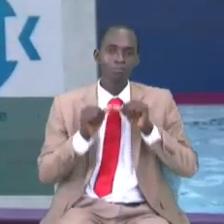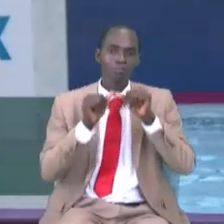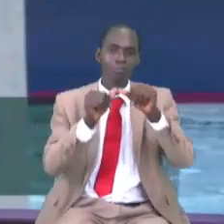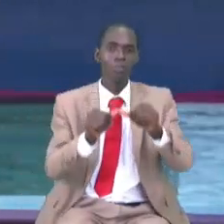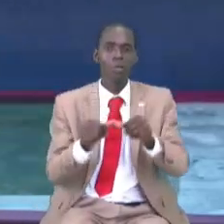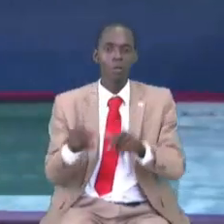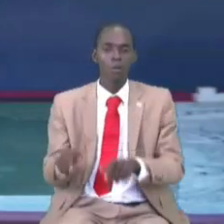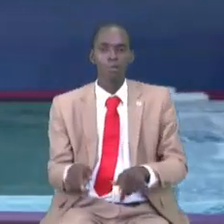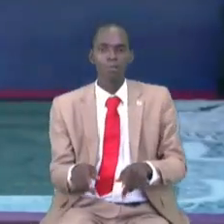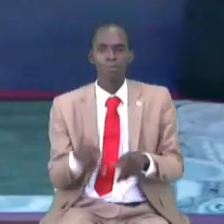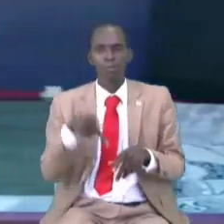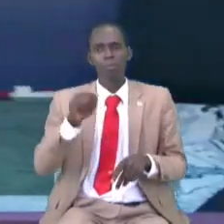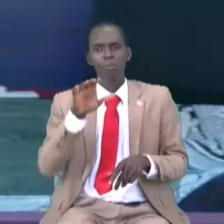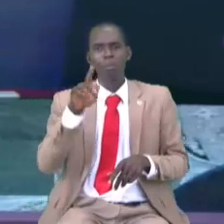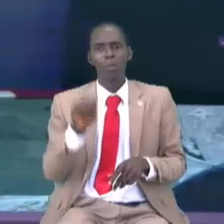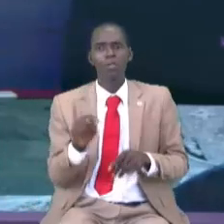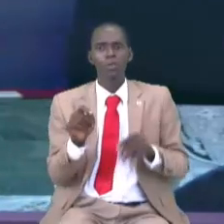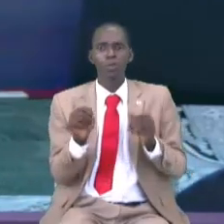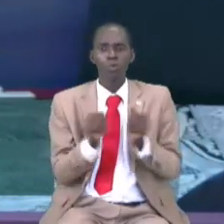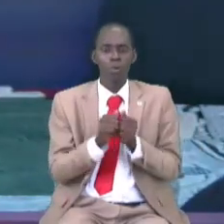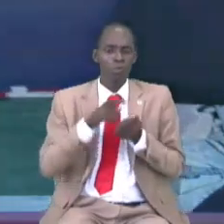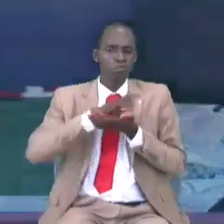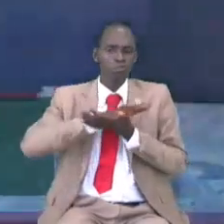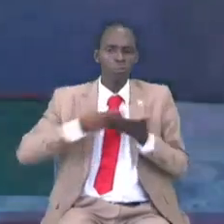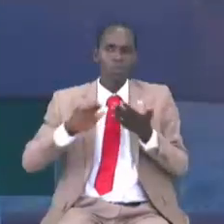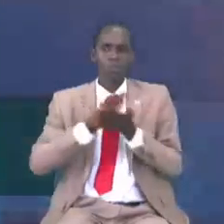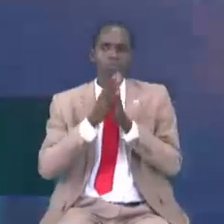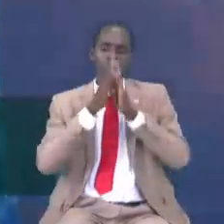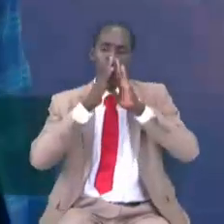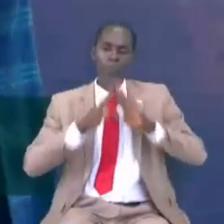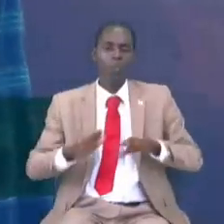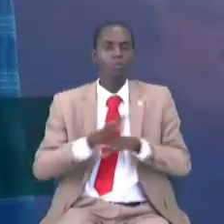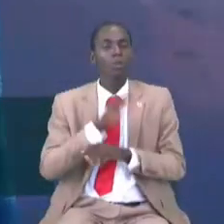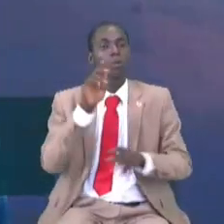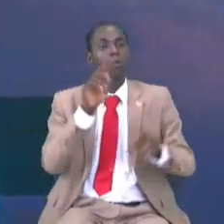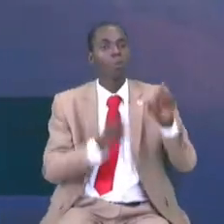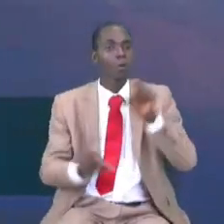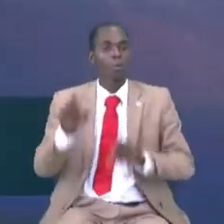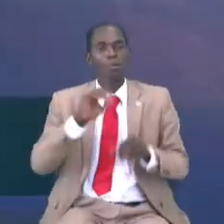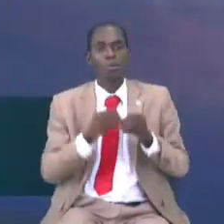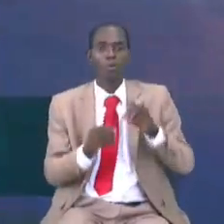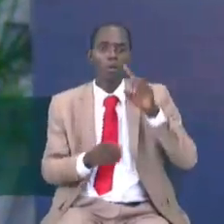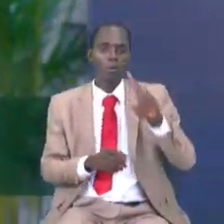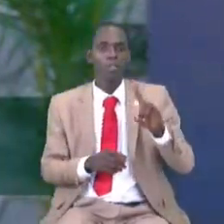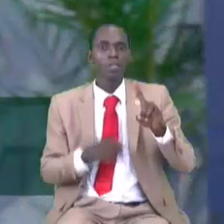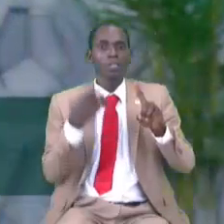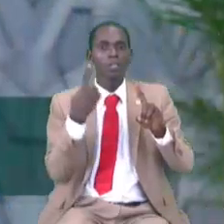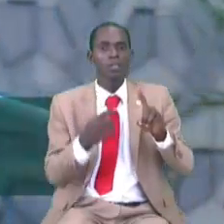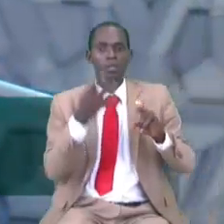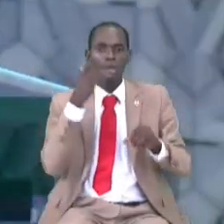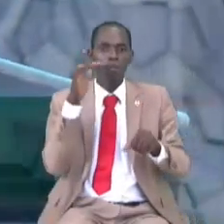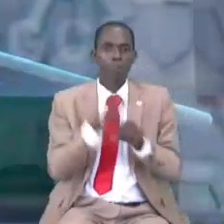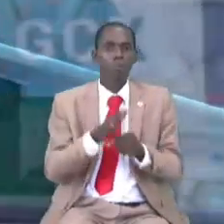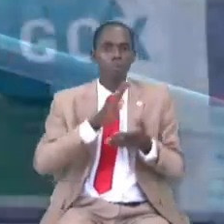at number one. Number one, the promised pardon for the penitent. It tells us in